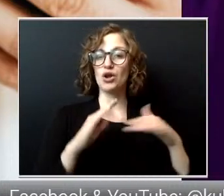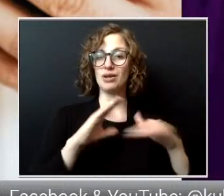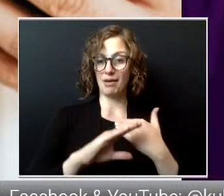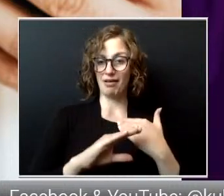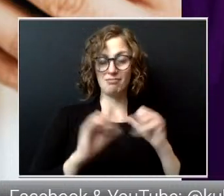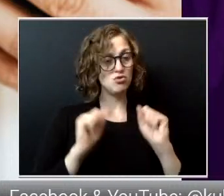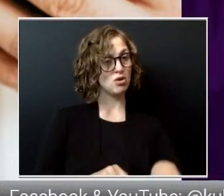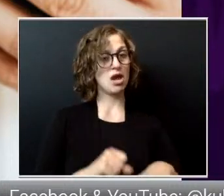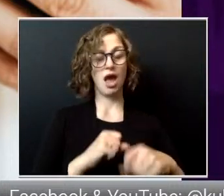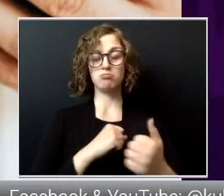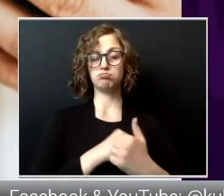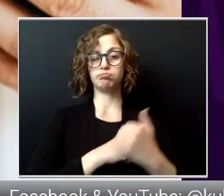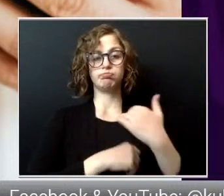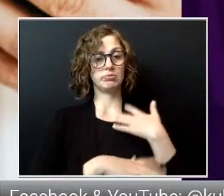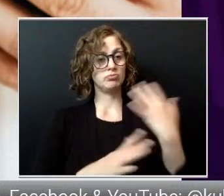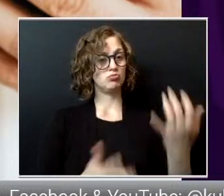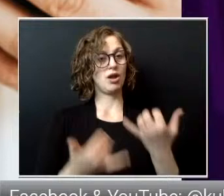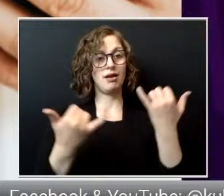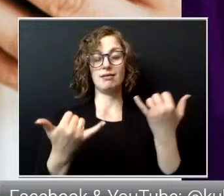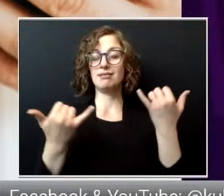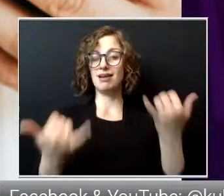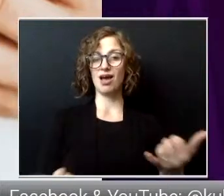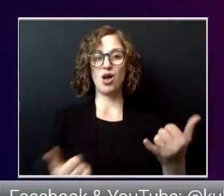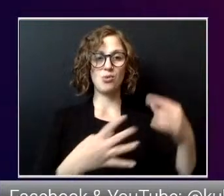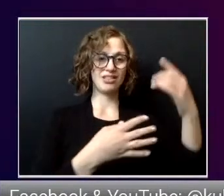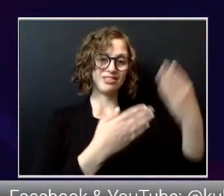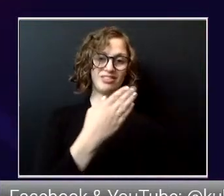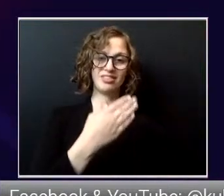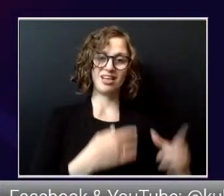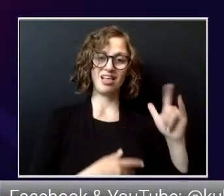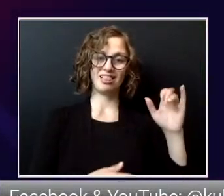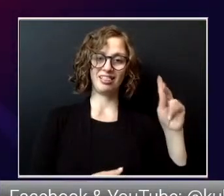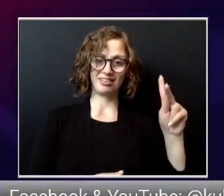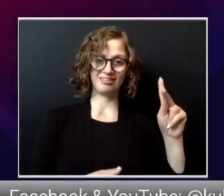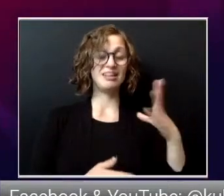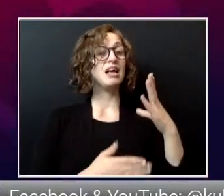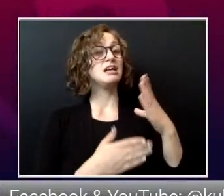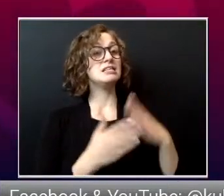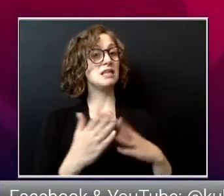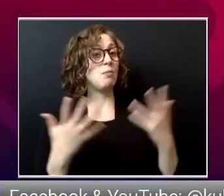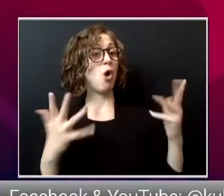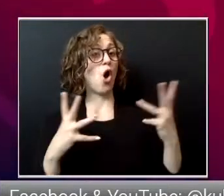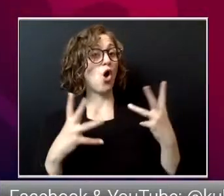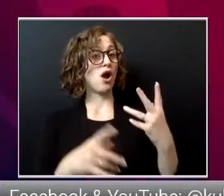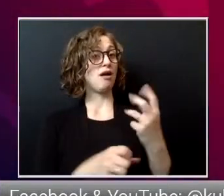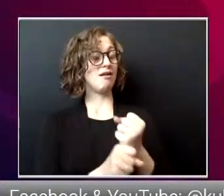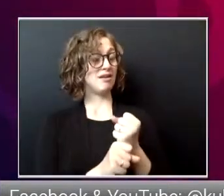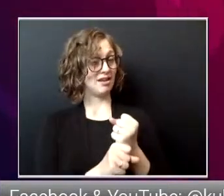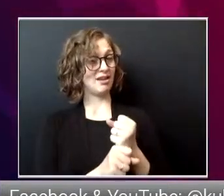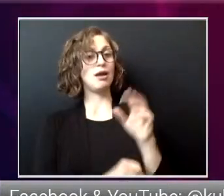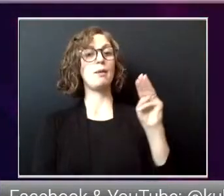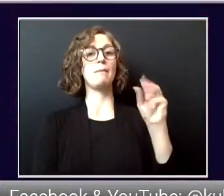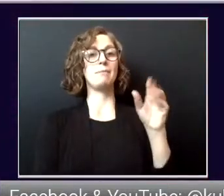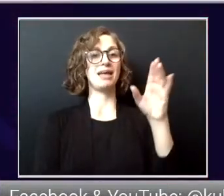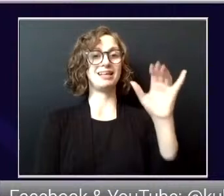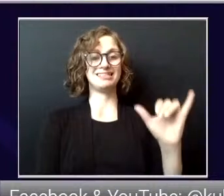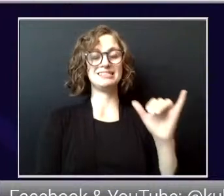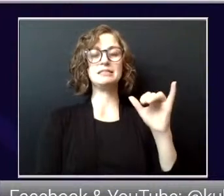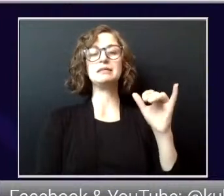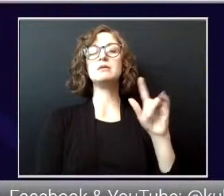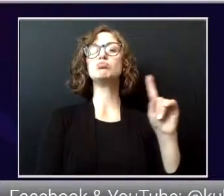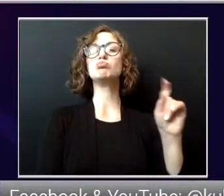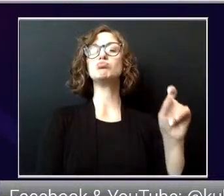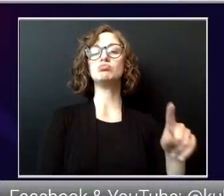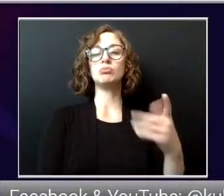links right on your screen. And some of the questions that have already been submitted, let's get to those. Macy wants to know, when a baby's in the NICU, are